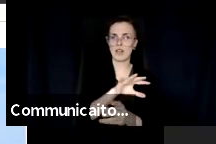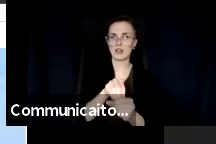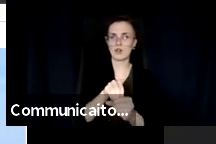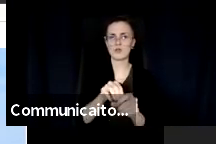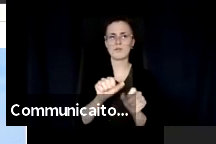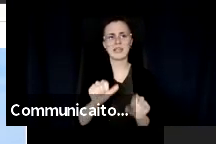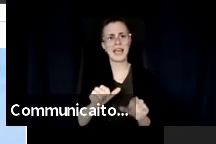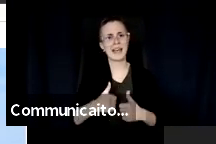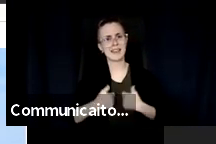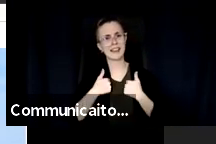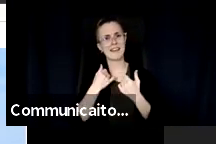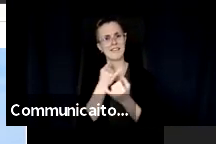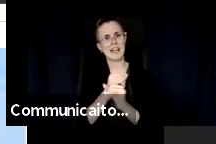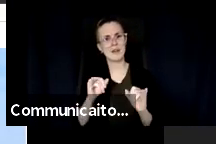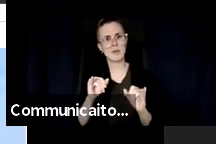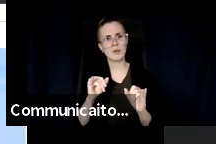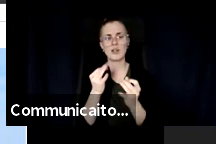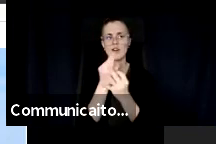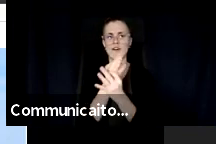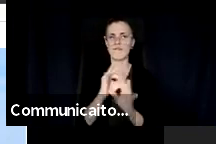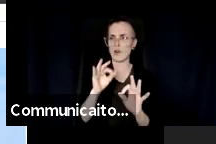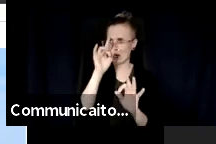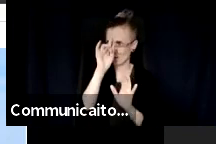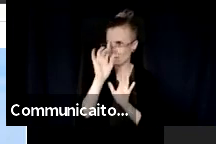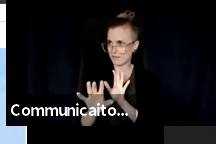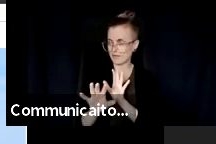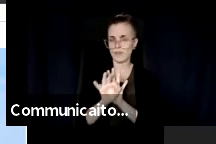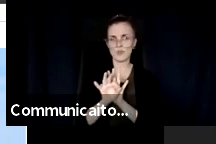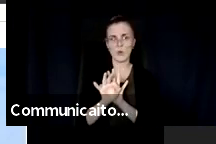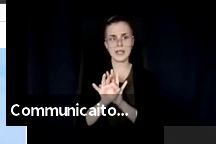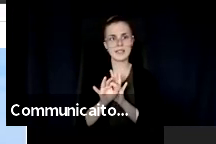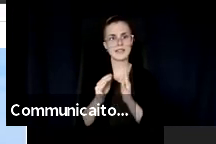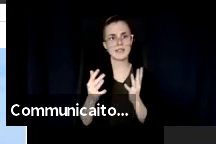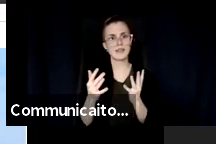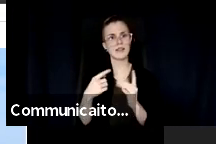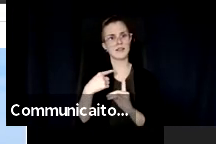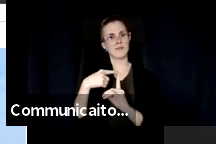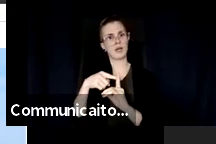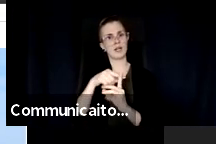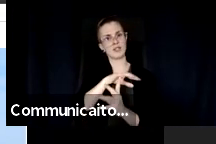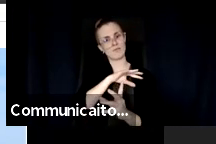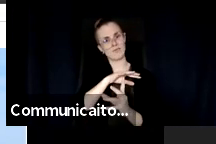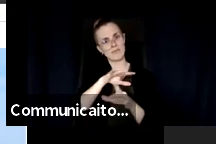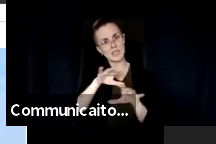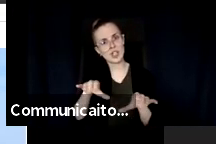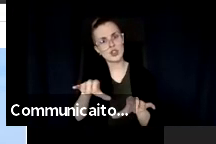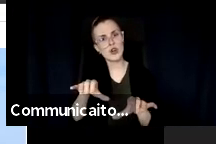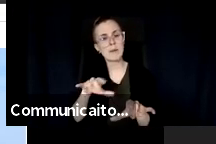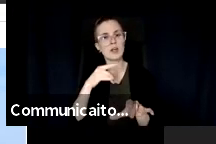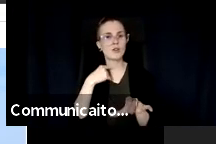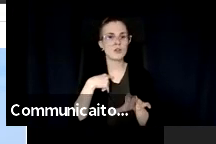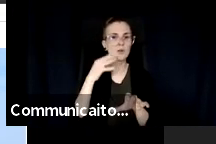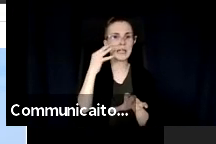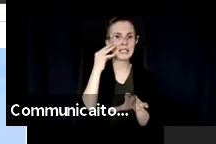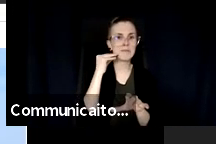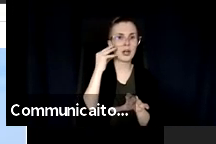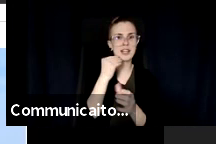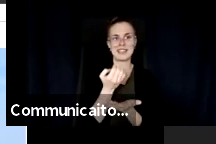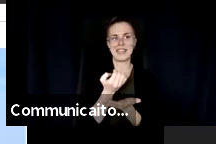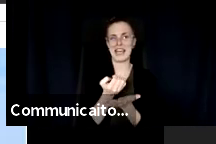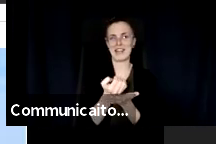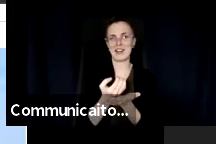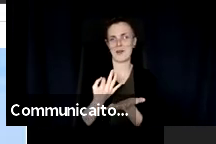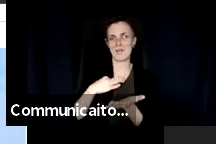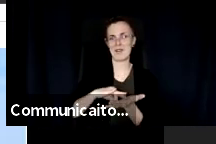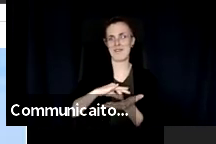of choice, pursue meaningful and productive lives, and contribute to and experience the economic benefits of an engaged